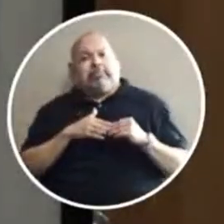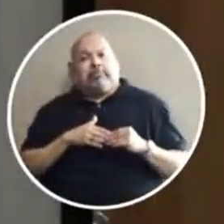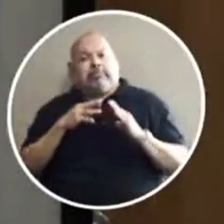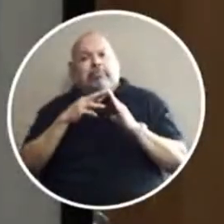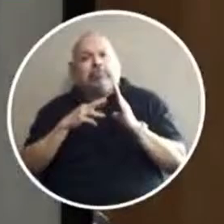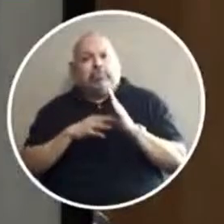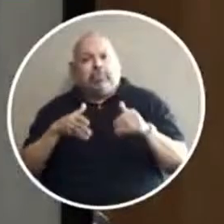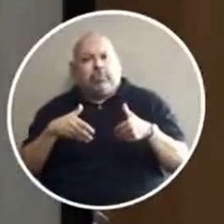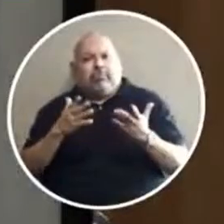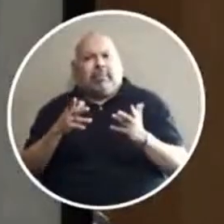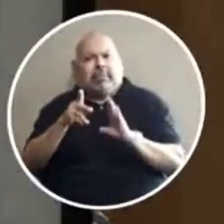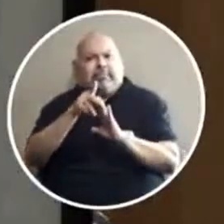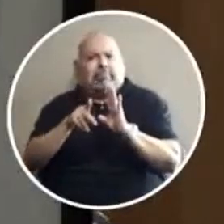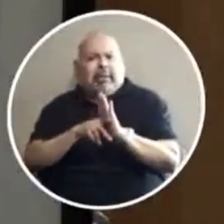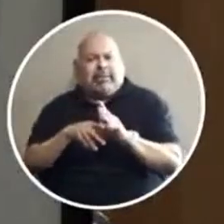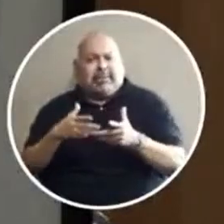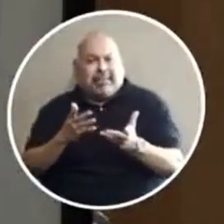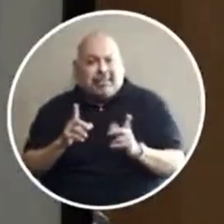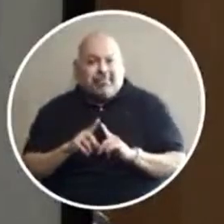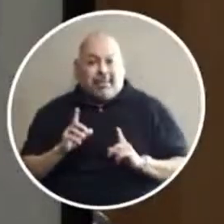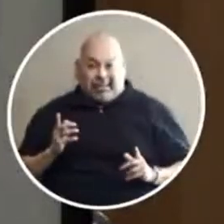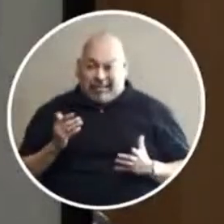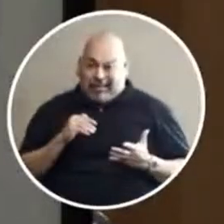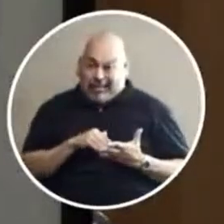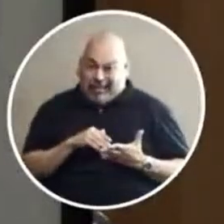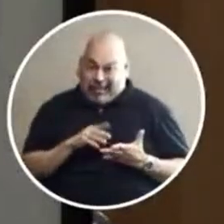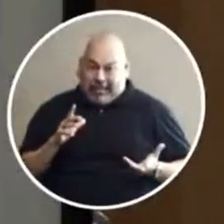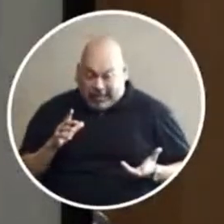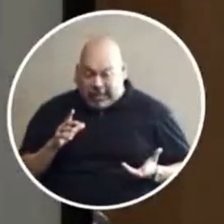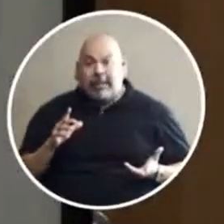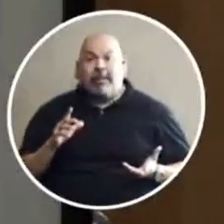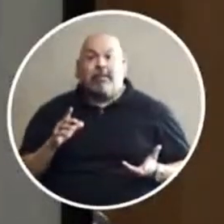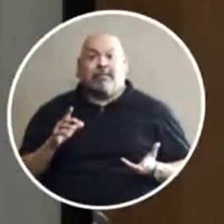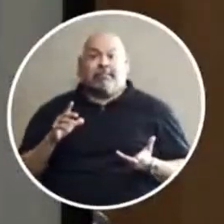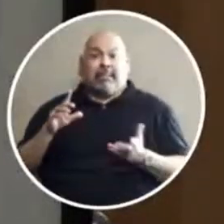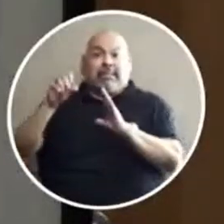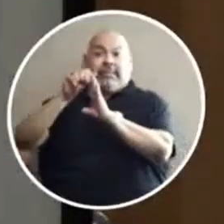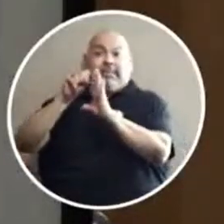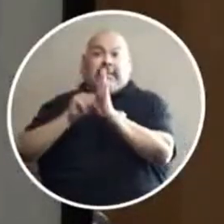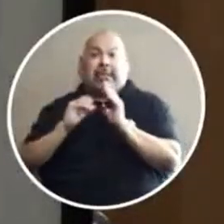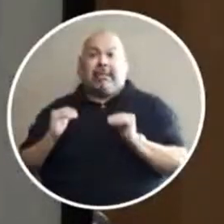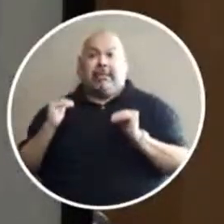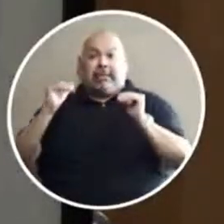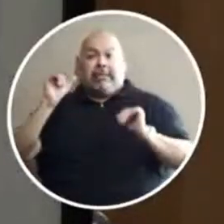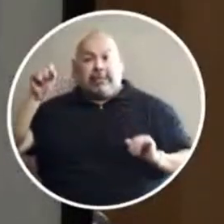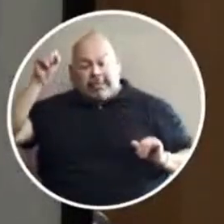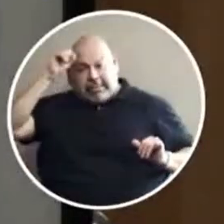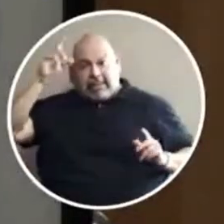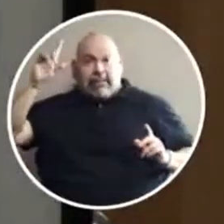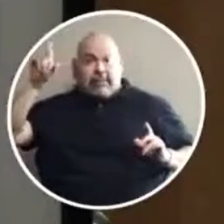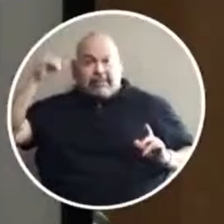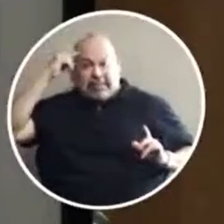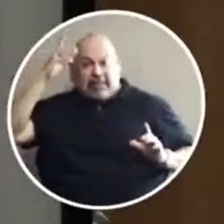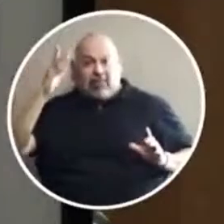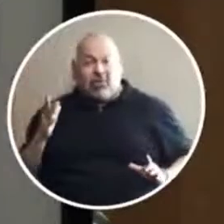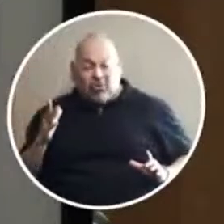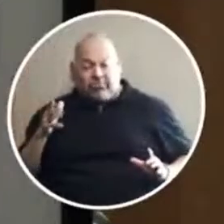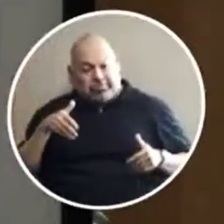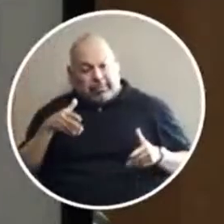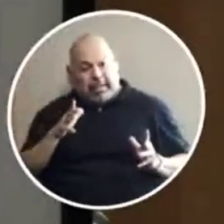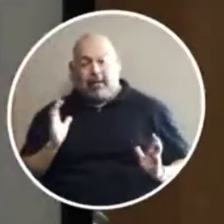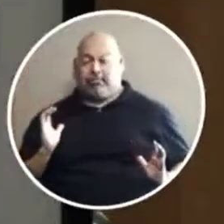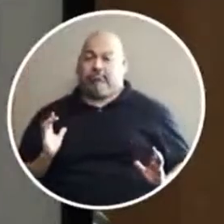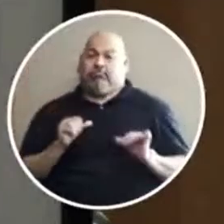and recommendations, but by the orders of the governor, they are allowing the sports